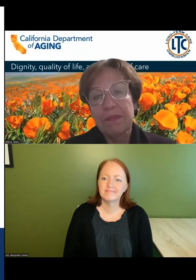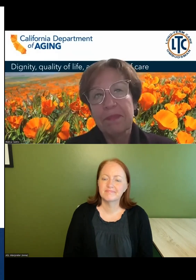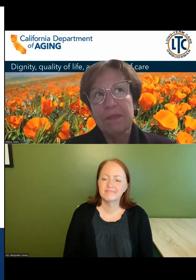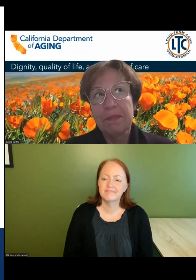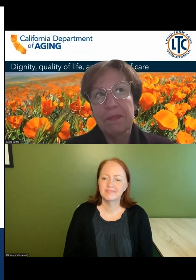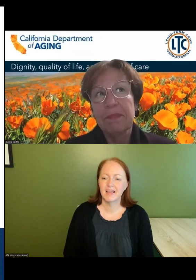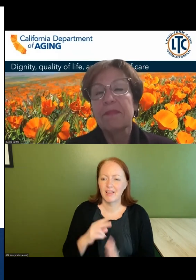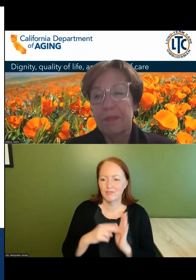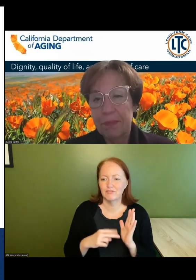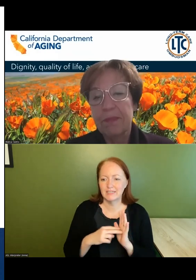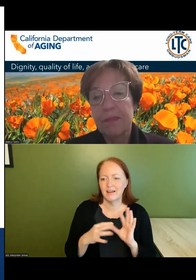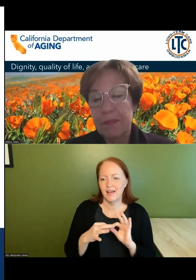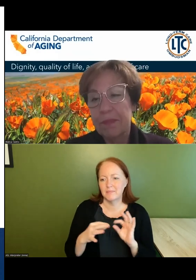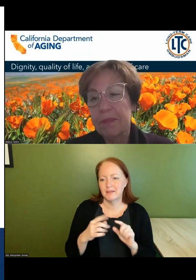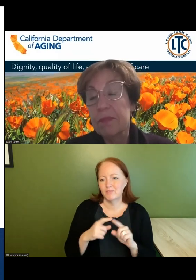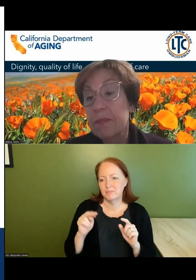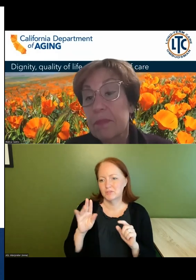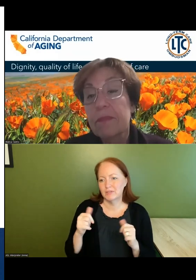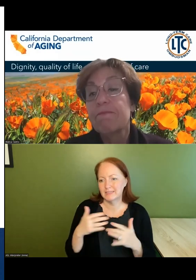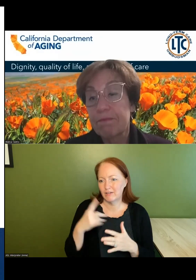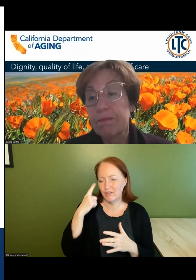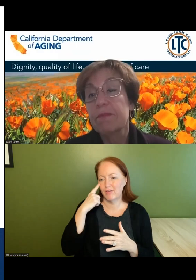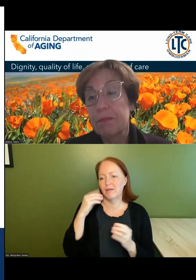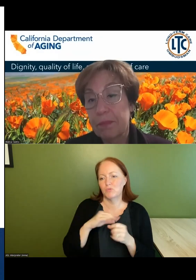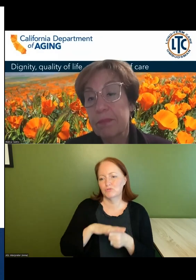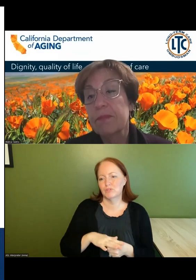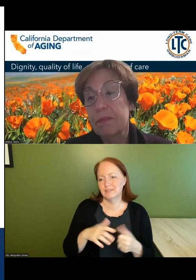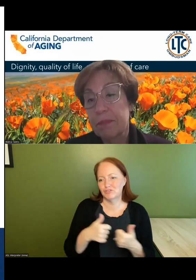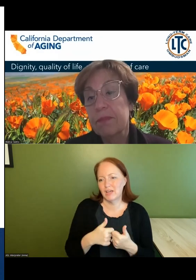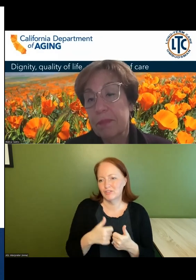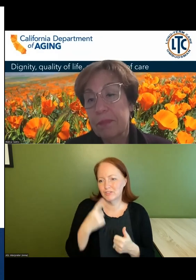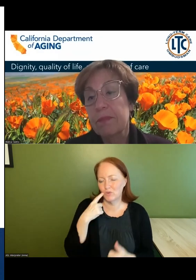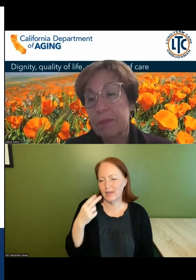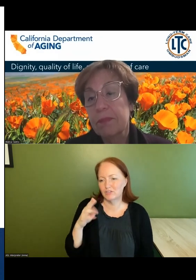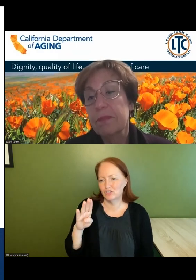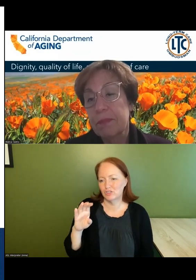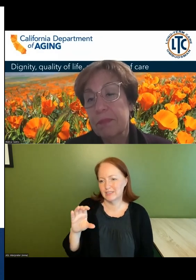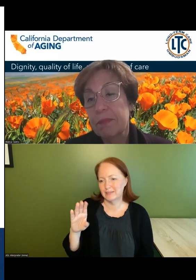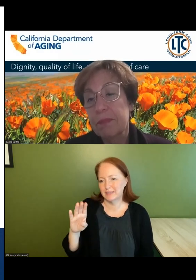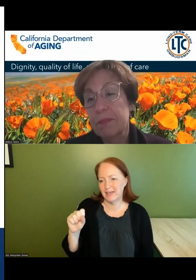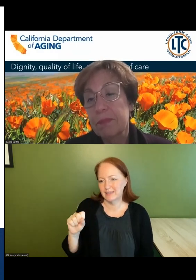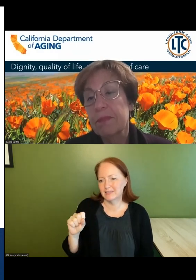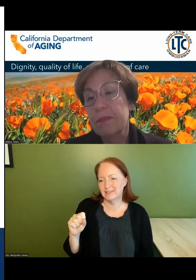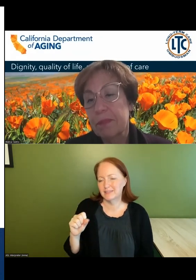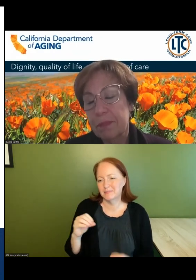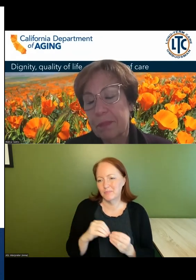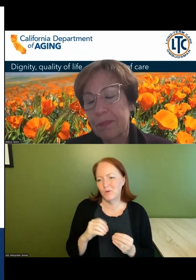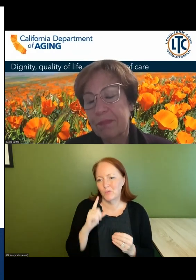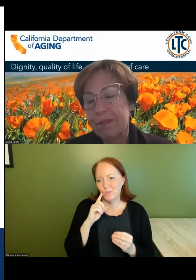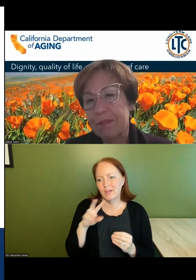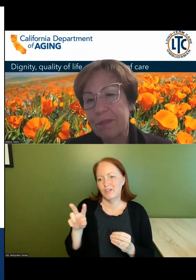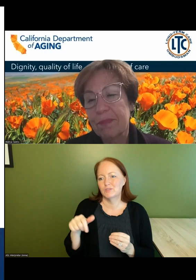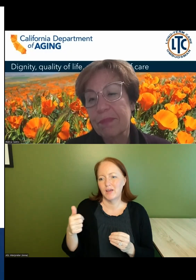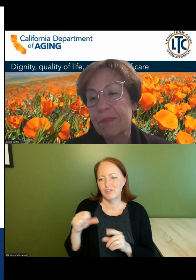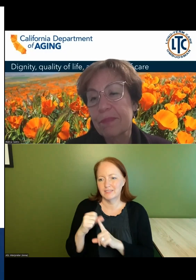I'll read off a comment from Tony. Scary thought, the more stress and challenges for the HCBS settings, the more we end up looking to these other